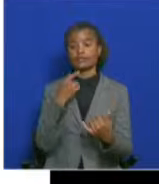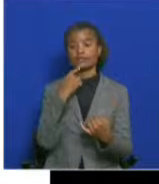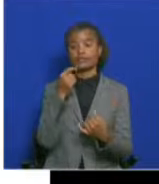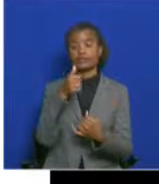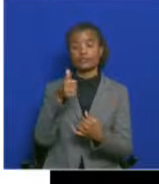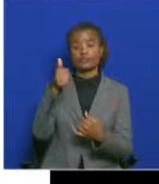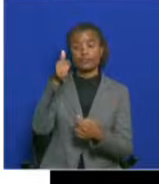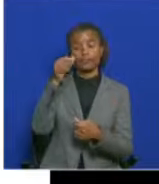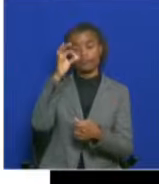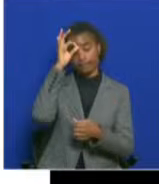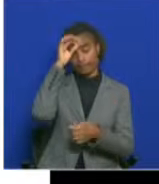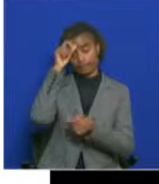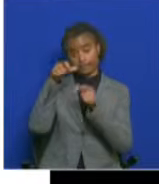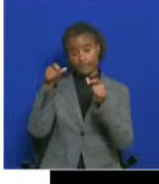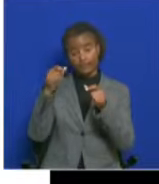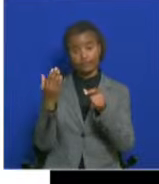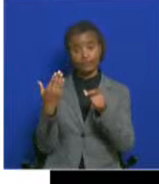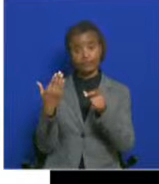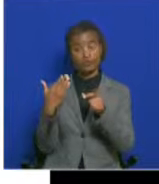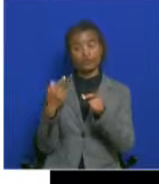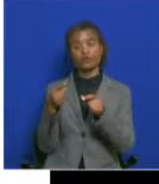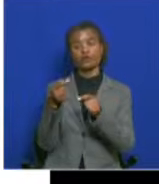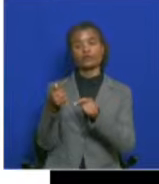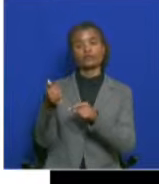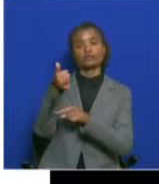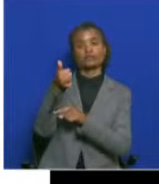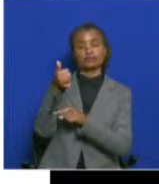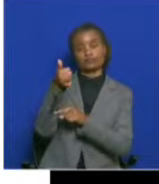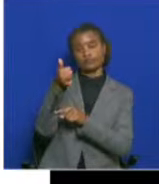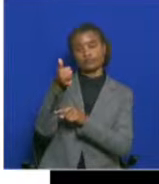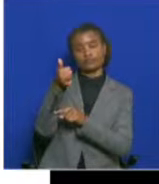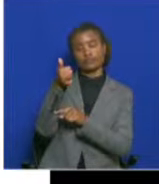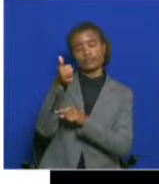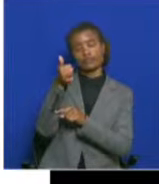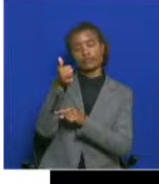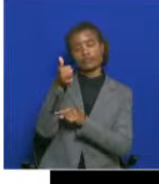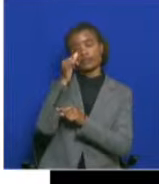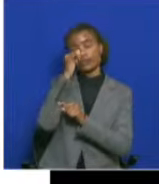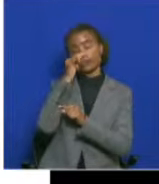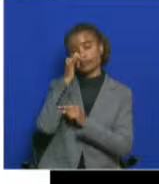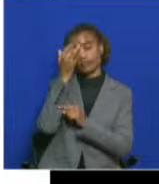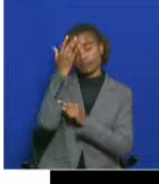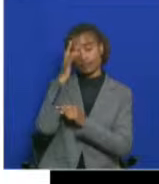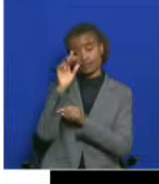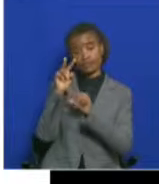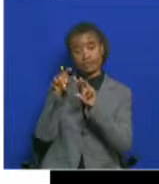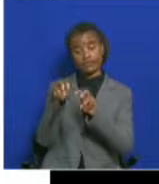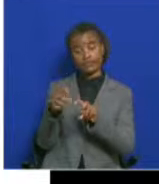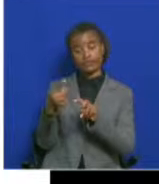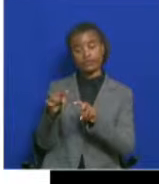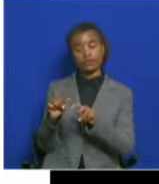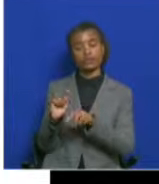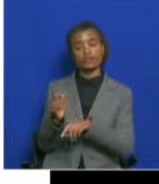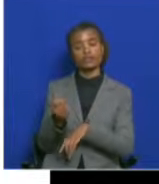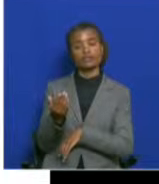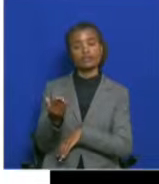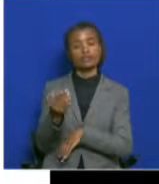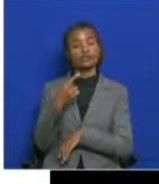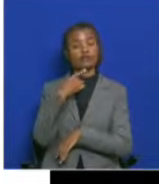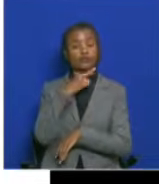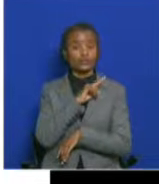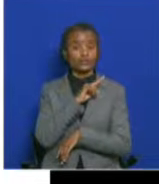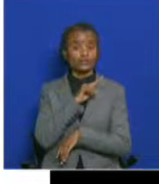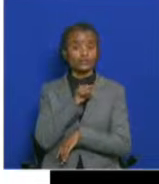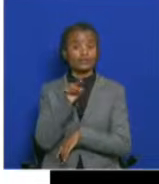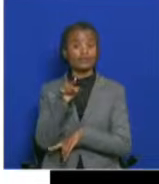of crime intelligence, Peter Jacobs, for tender fraud. The article is alleging that those top